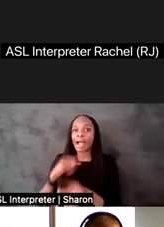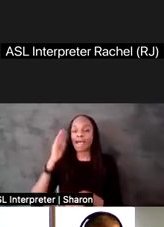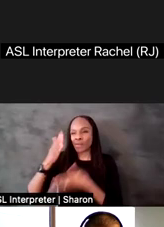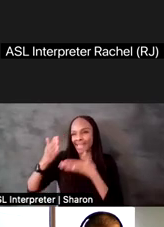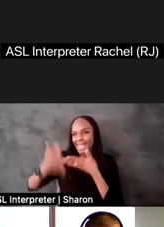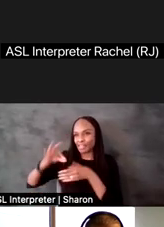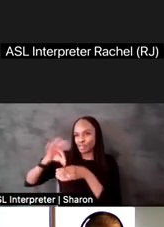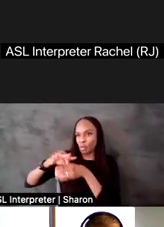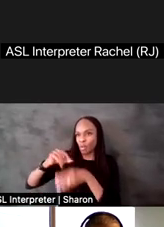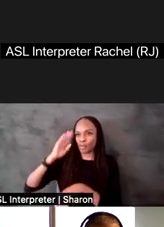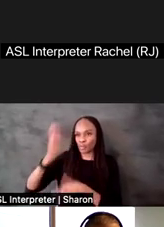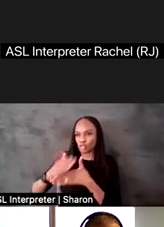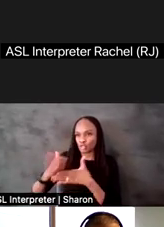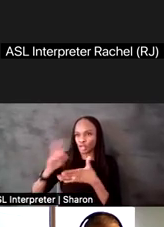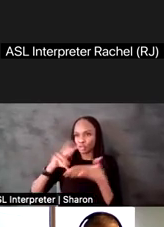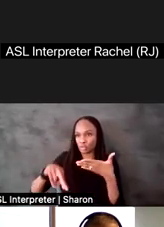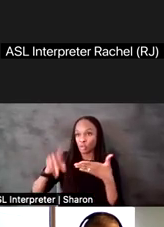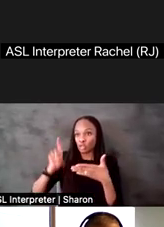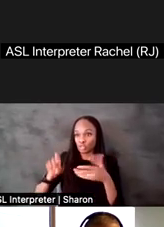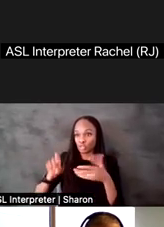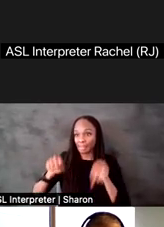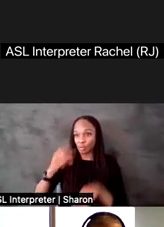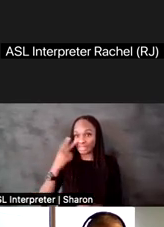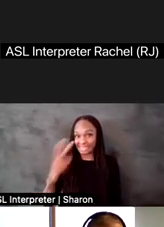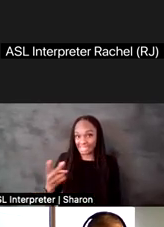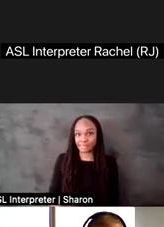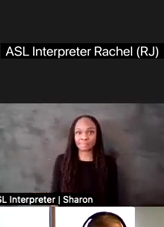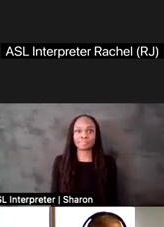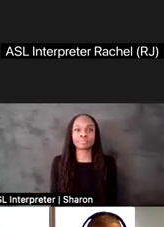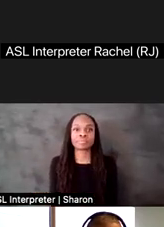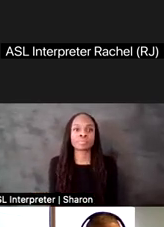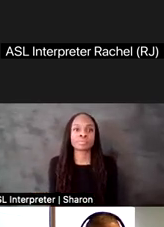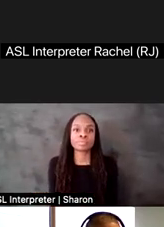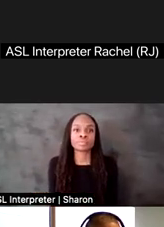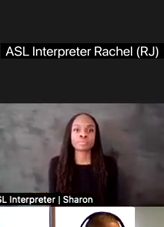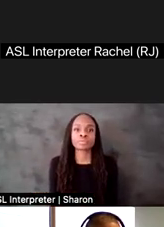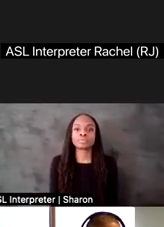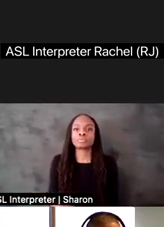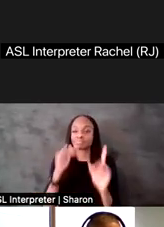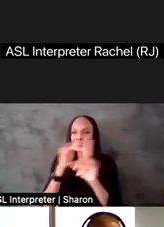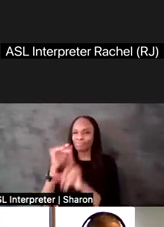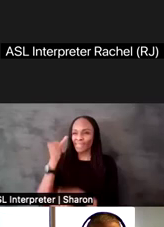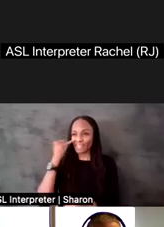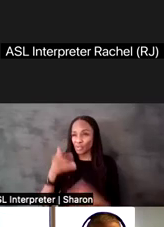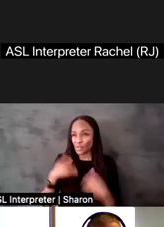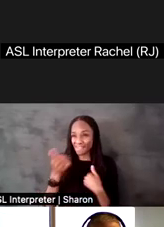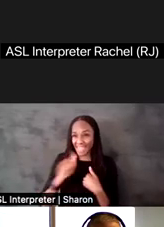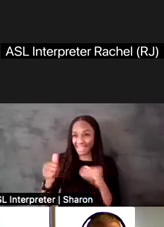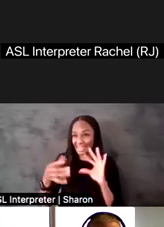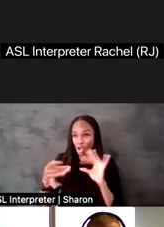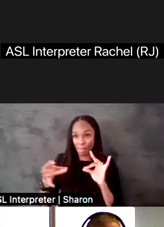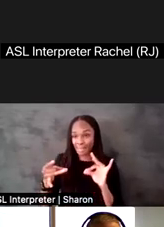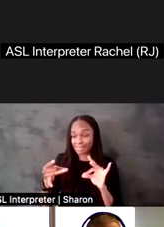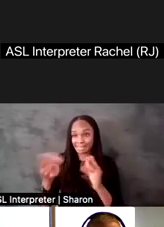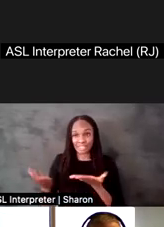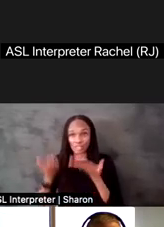share the results. Everybody should be able to see. Uh, Remind that if you have comments as we go through and